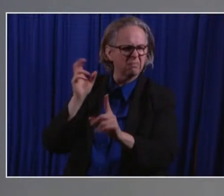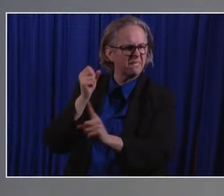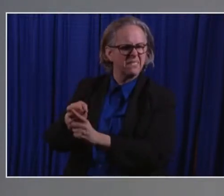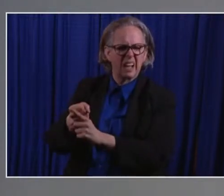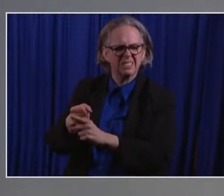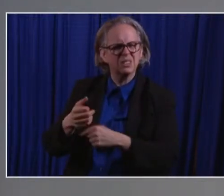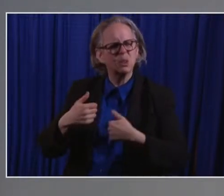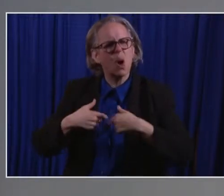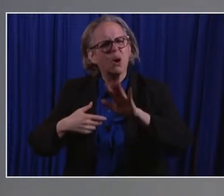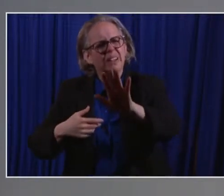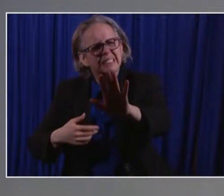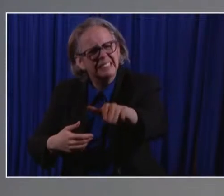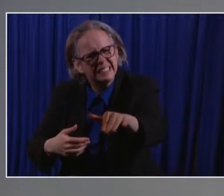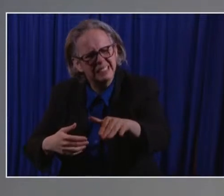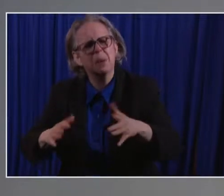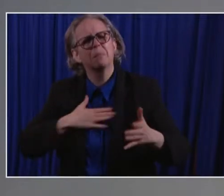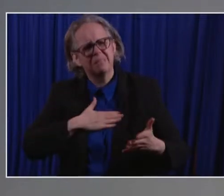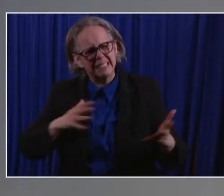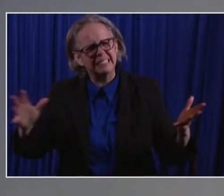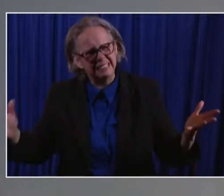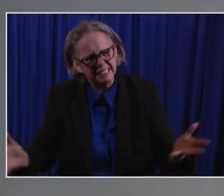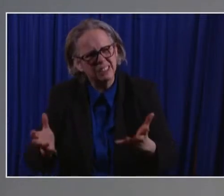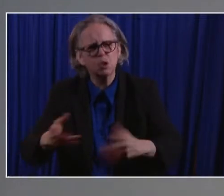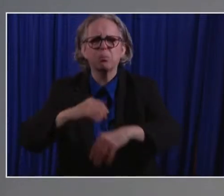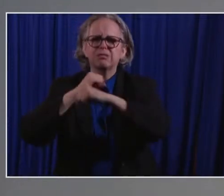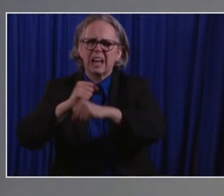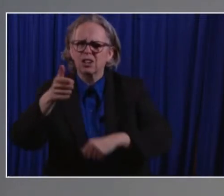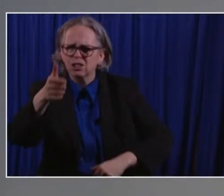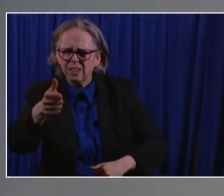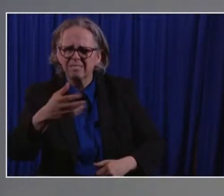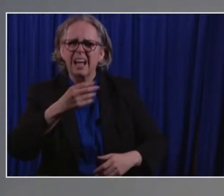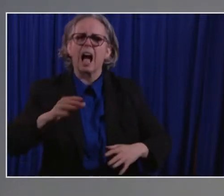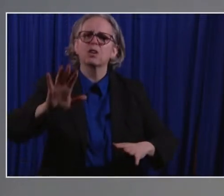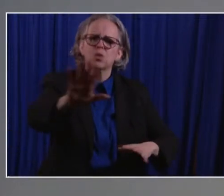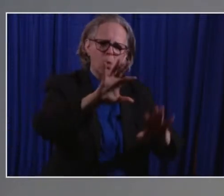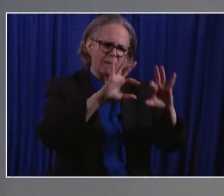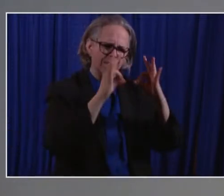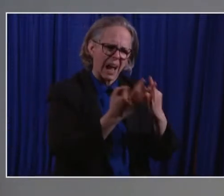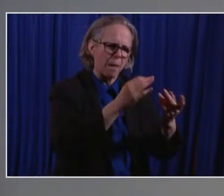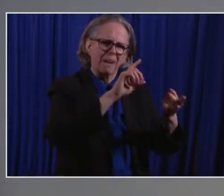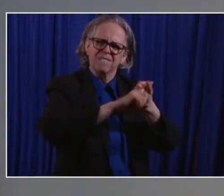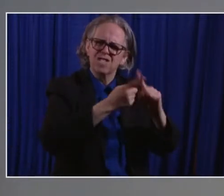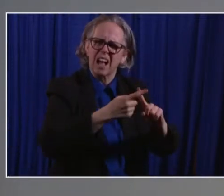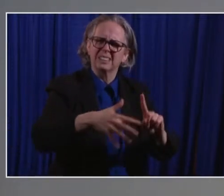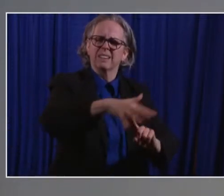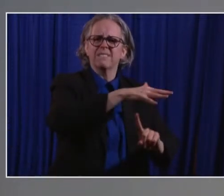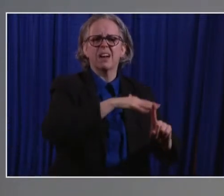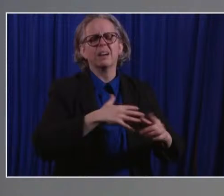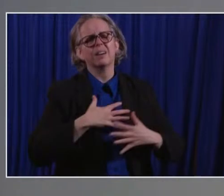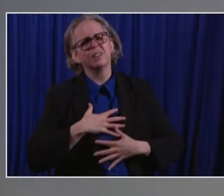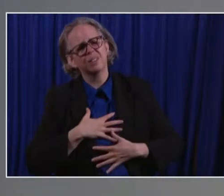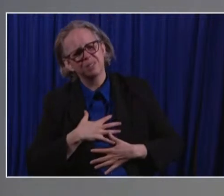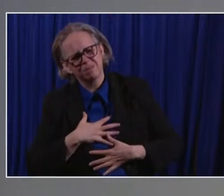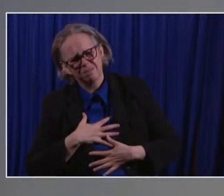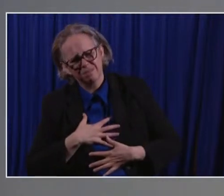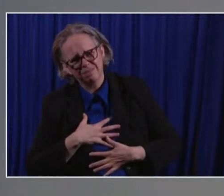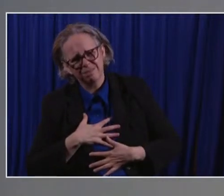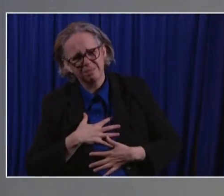a personal note, since I've gotten mine, I feel a whole lot relieved being around family members, being around